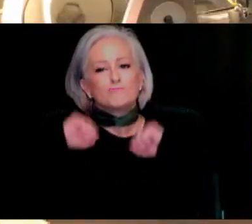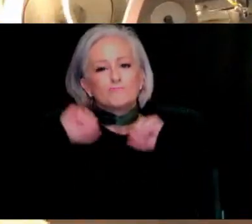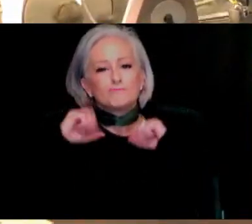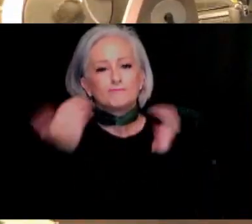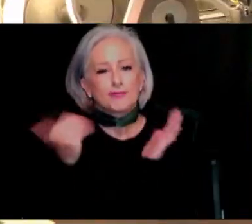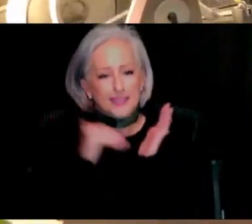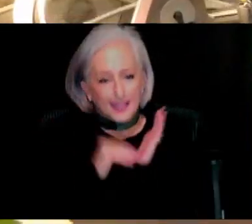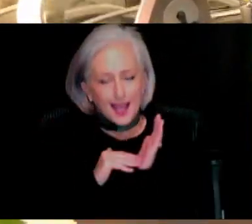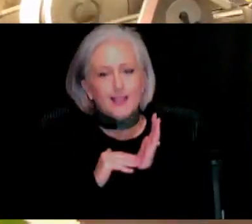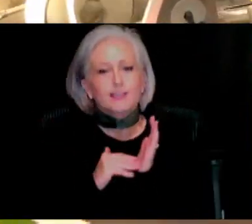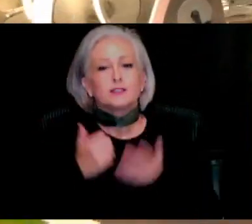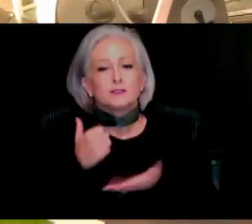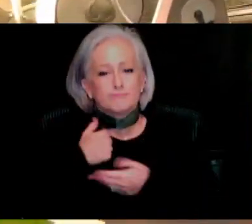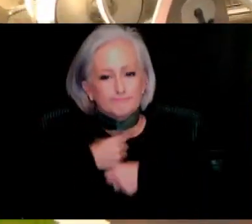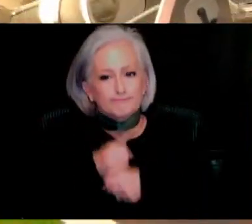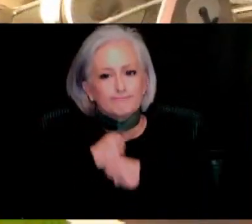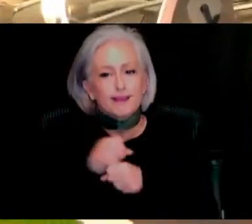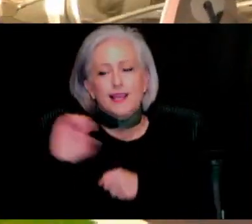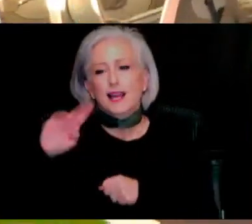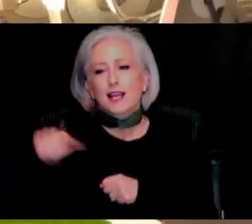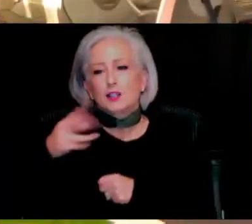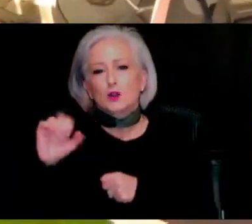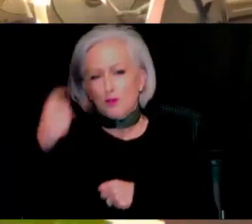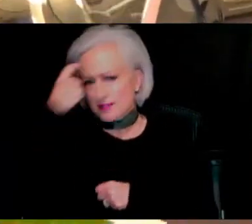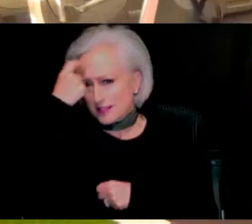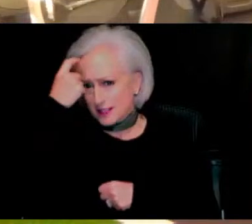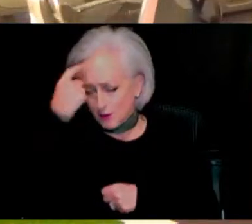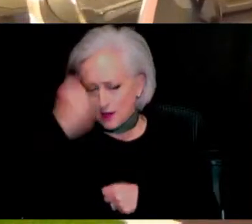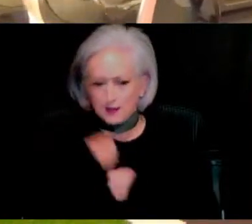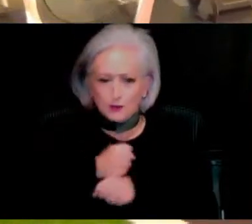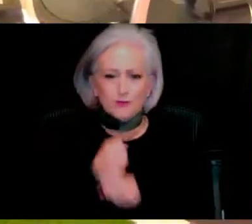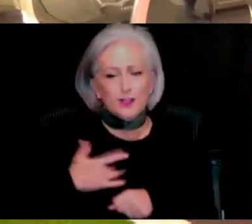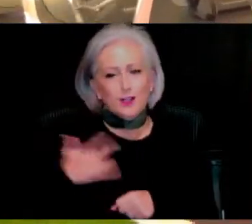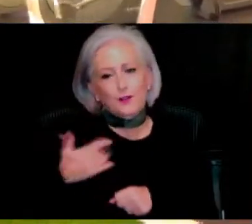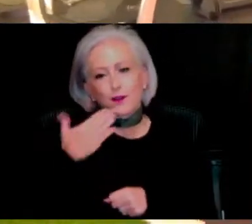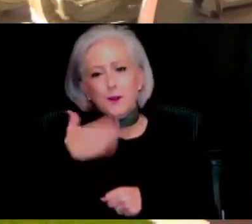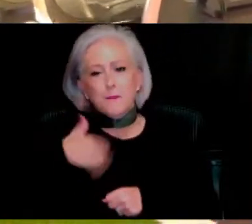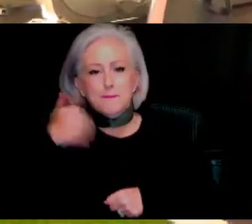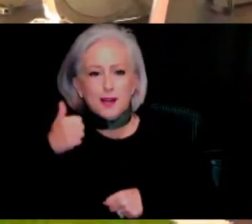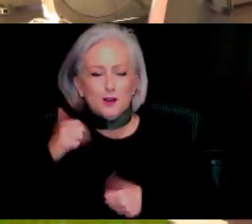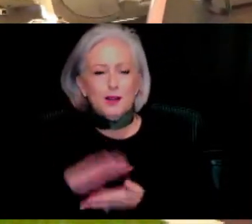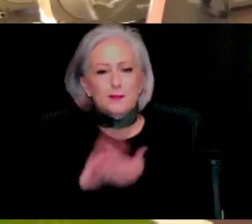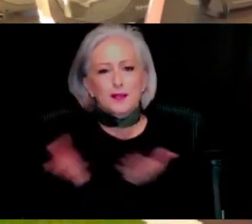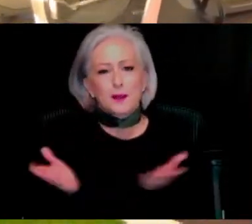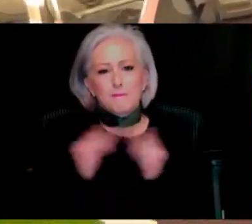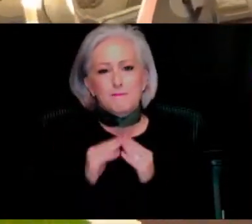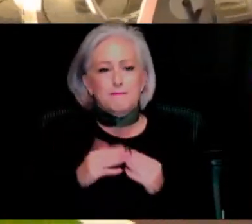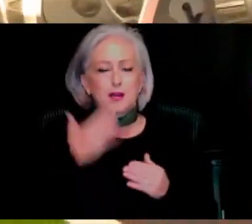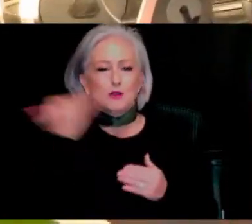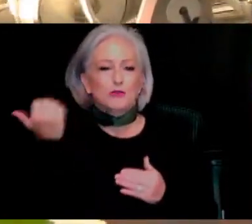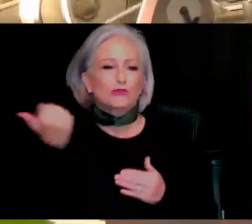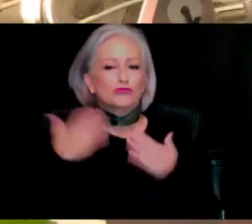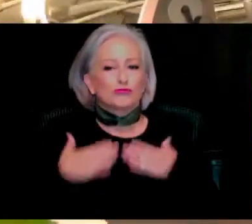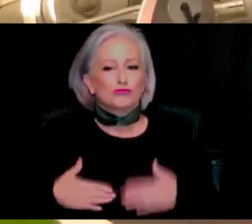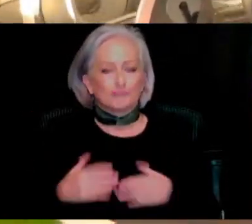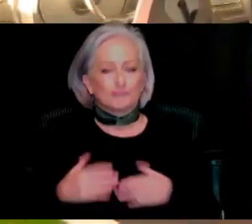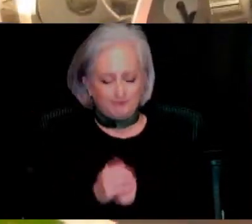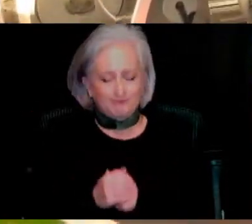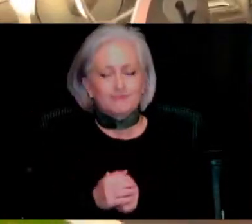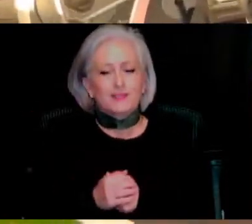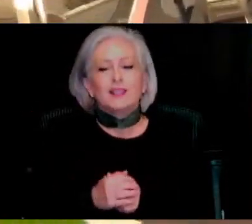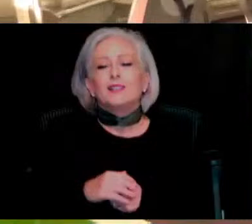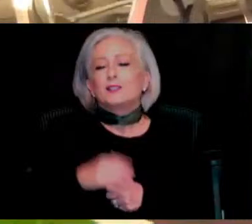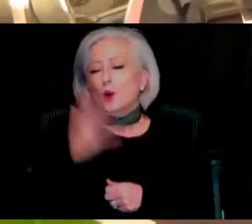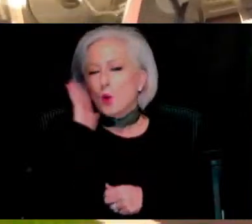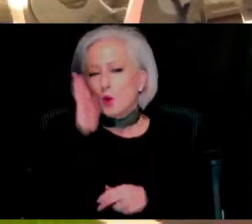going in your brain to get that good feeling going and get back into shape. That's going to be a lot of fun. I'm Sounds looking like a forward to plan. what you and Kelsey are going to show us. I'm not going to